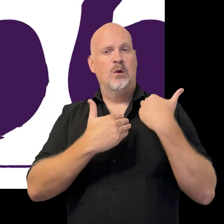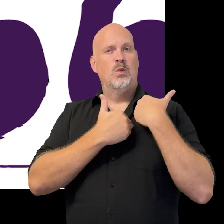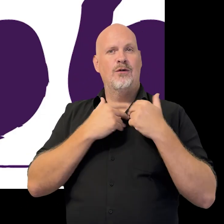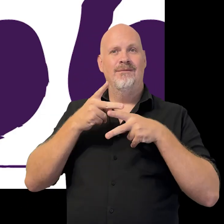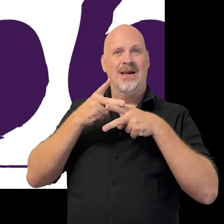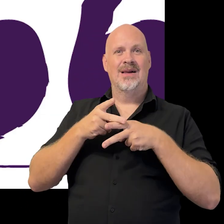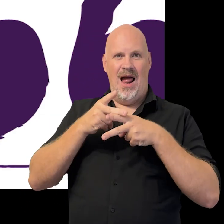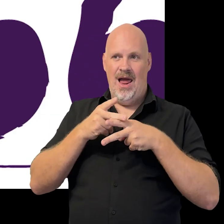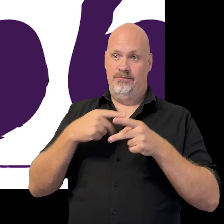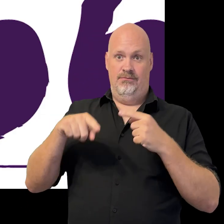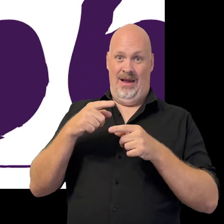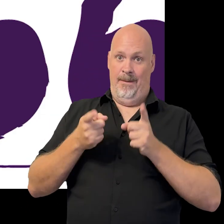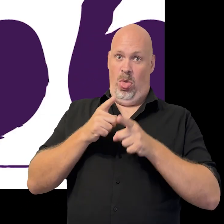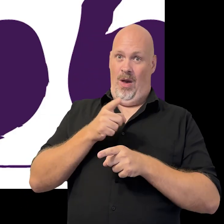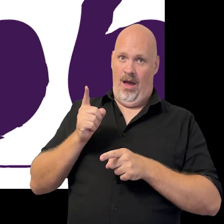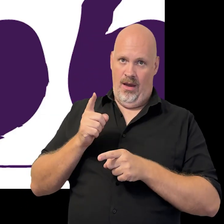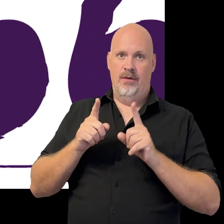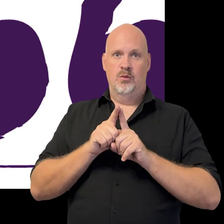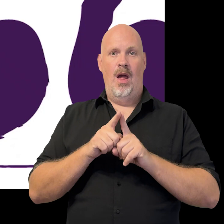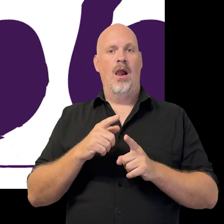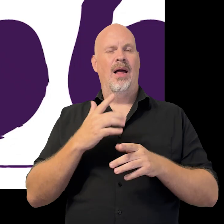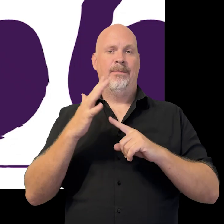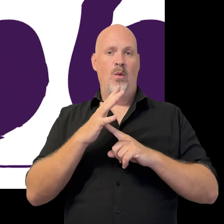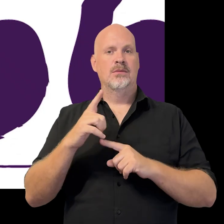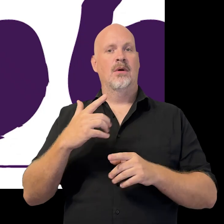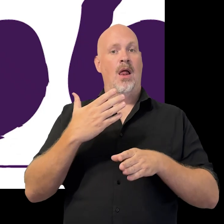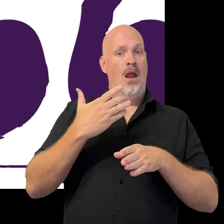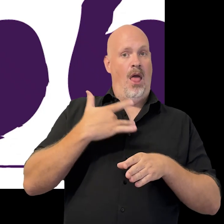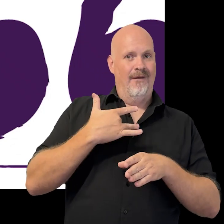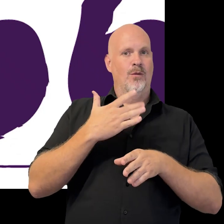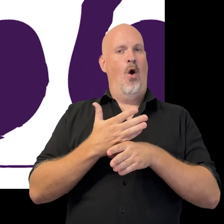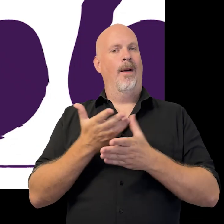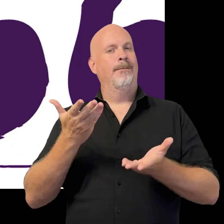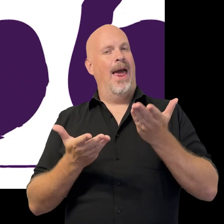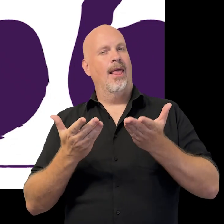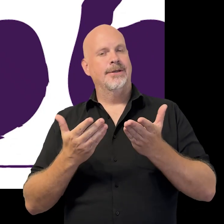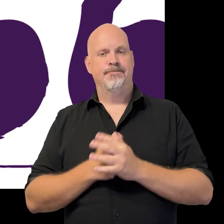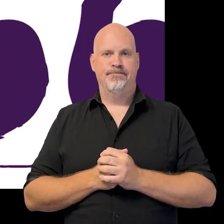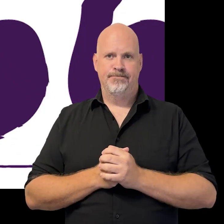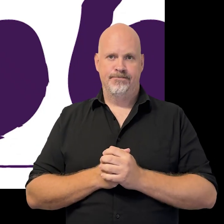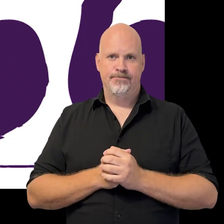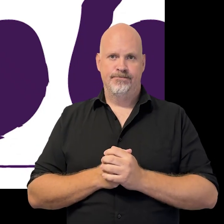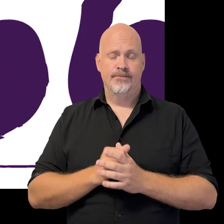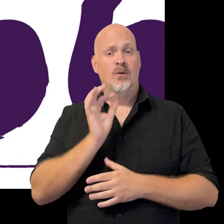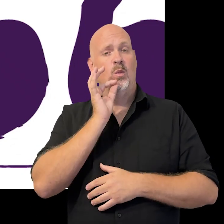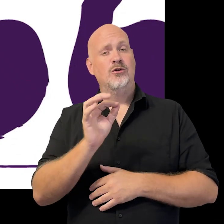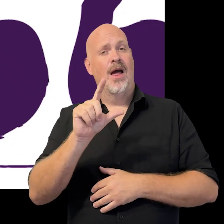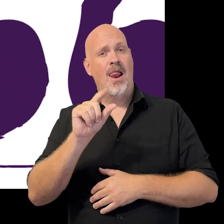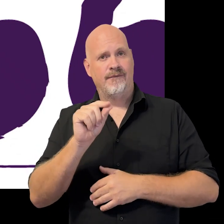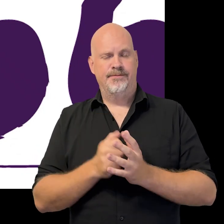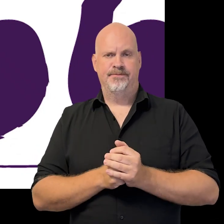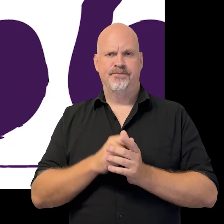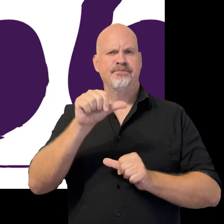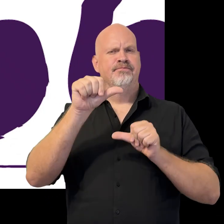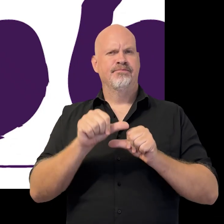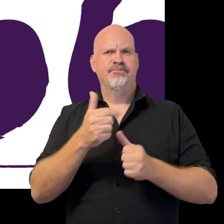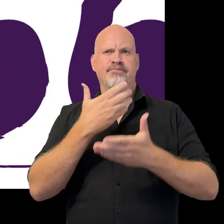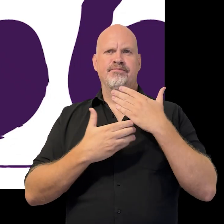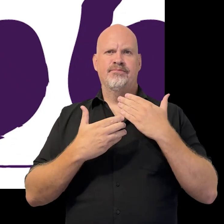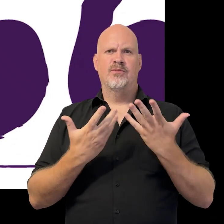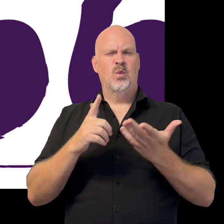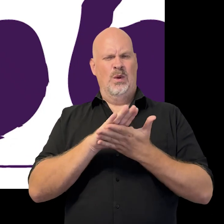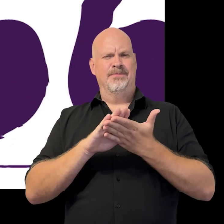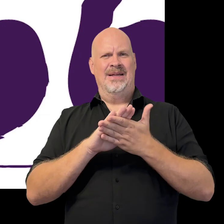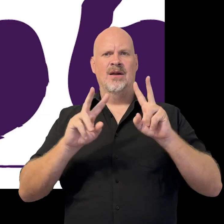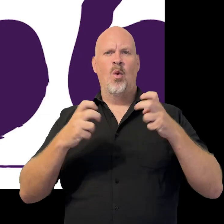and paraphrasing original arguments based upon what you've learned from the published literature, and